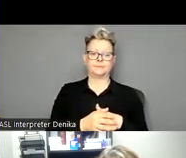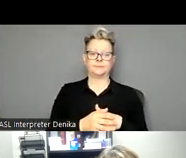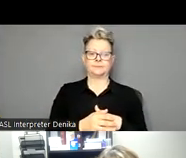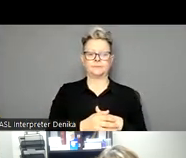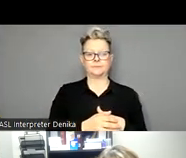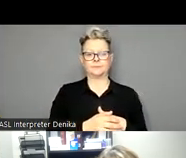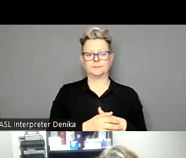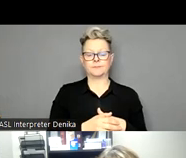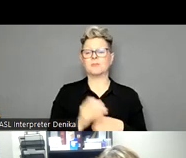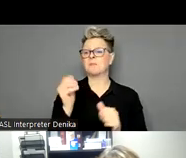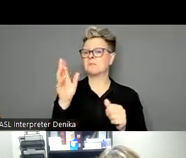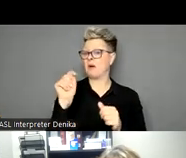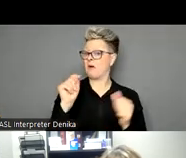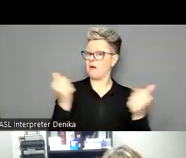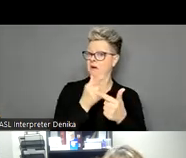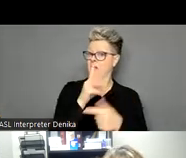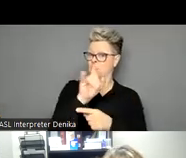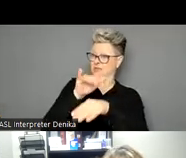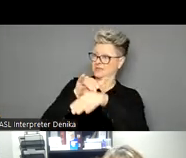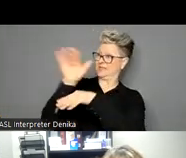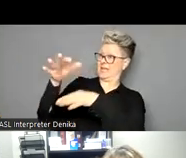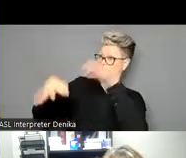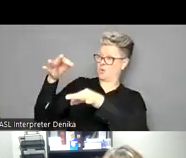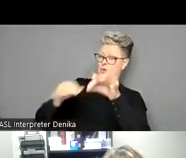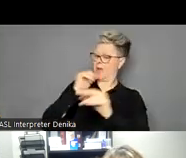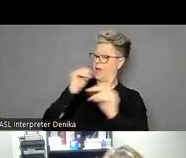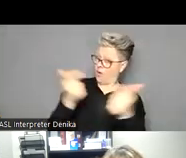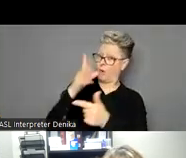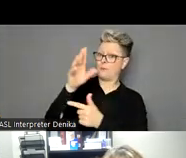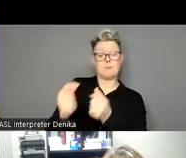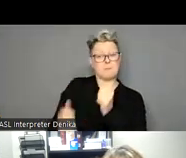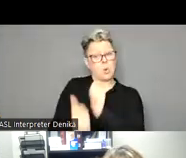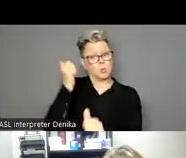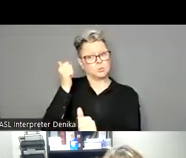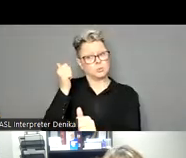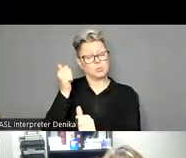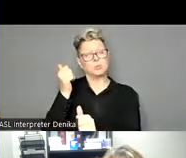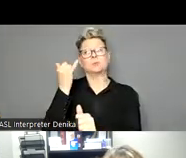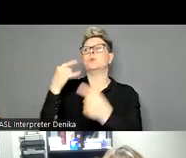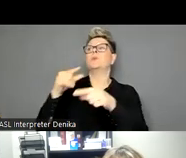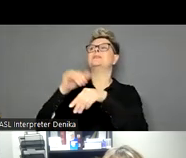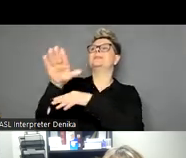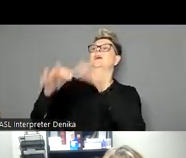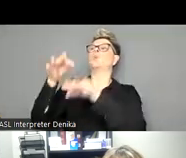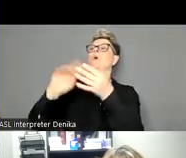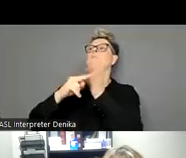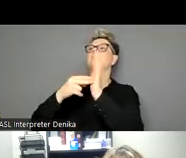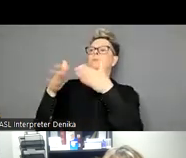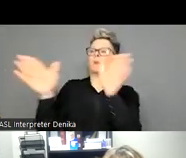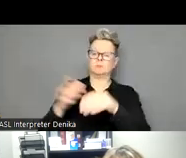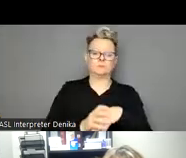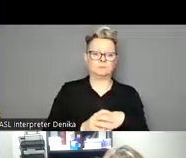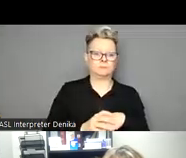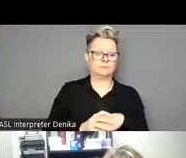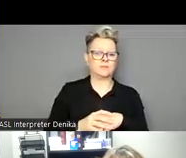wills are submitted for probate, but they often are, and at that point they do become visible to the public. Common law relationships, I already